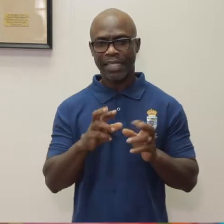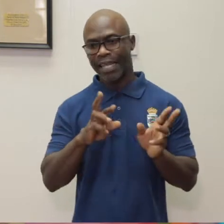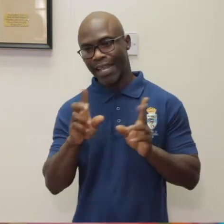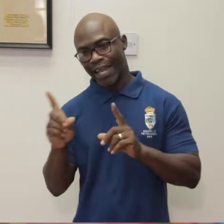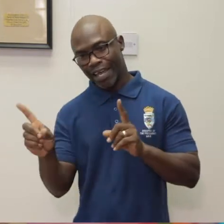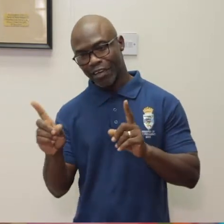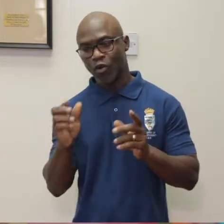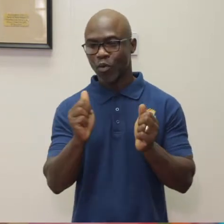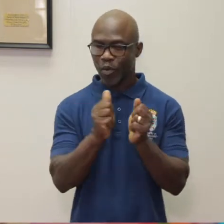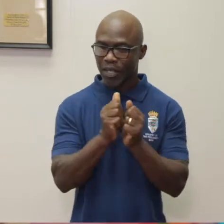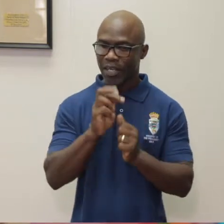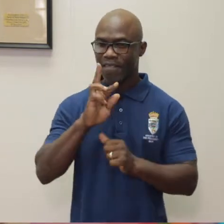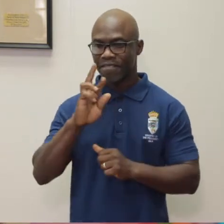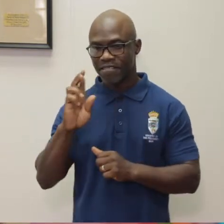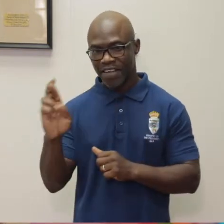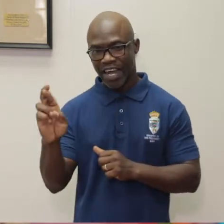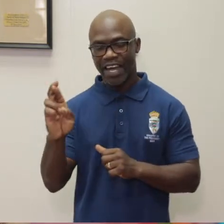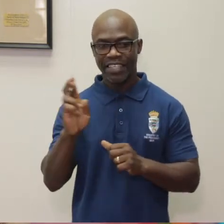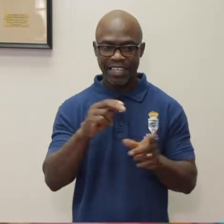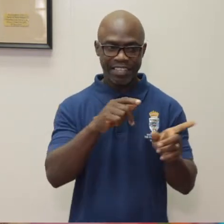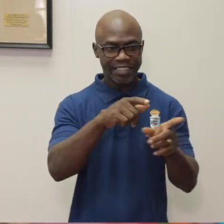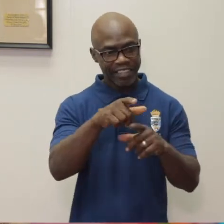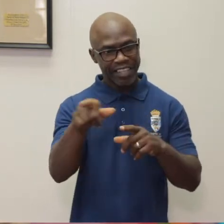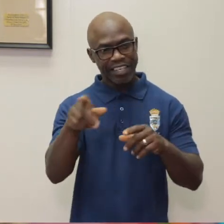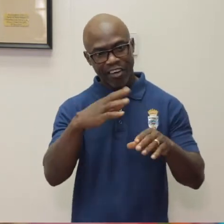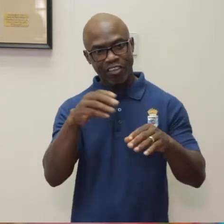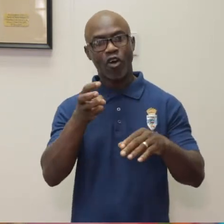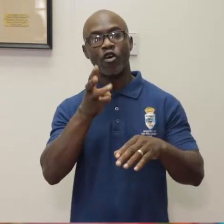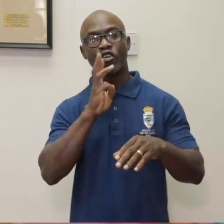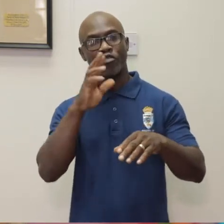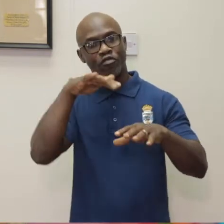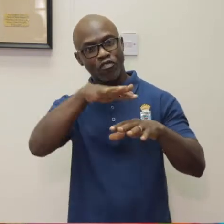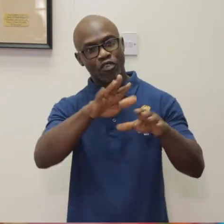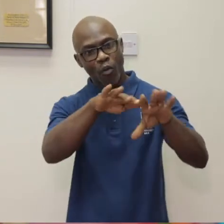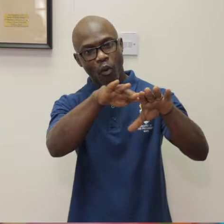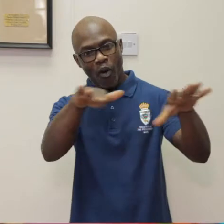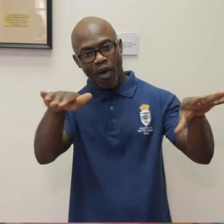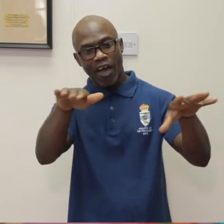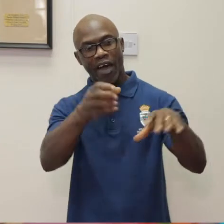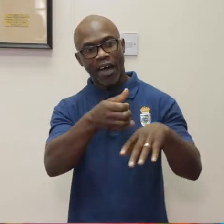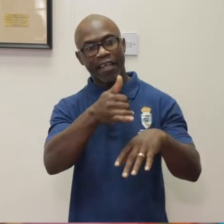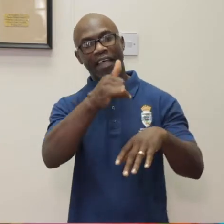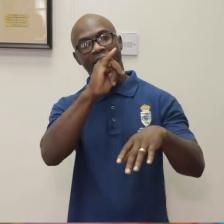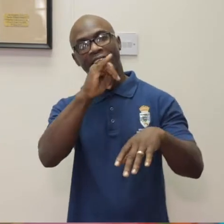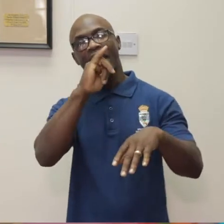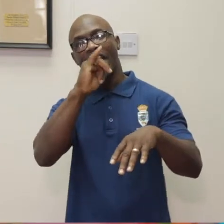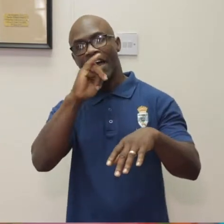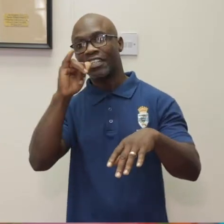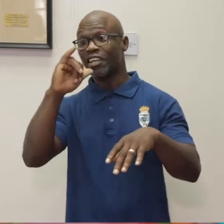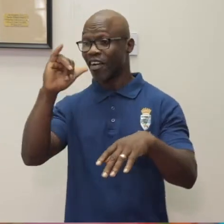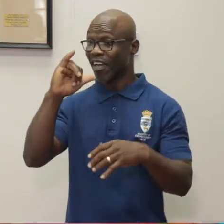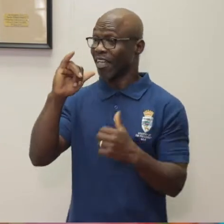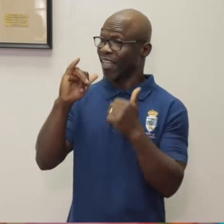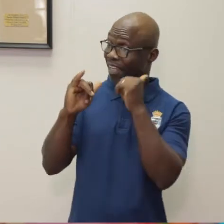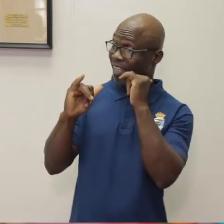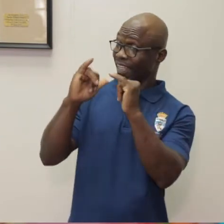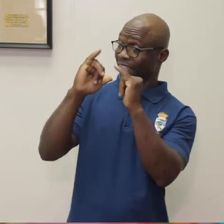with your friends, hanging out on the seawall, or taking a shot at your favorite bar or